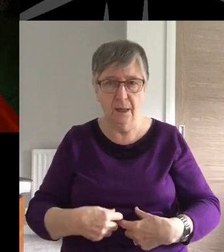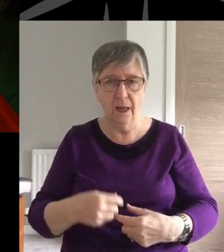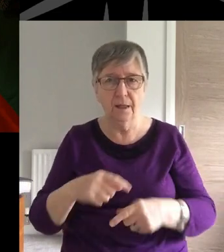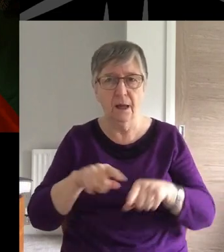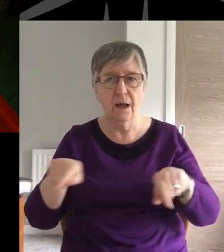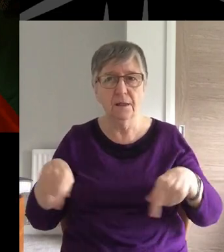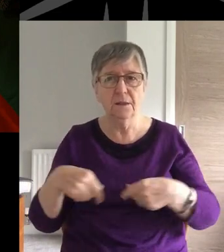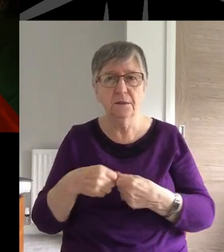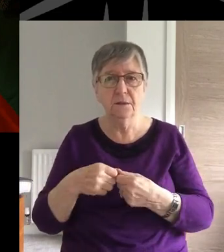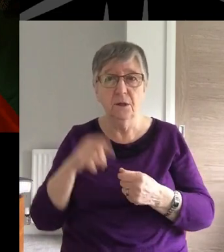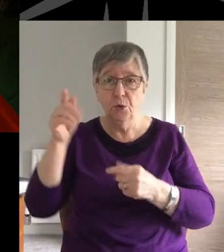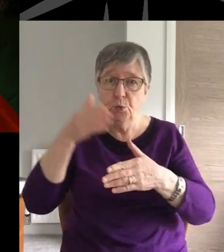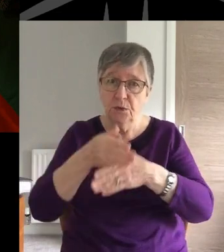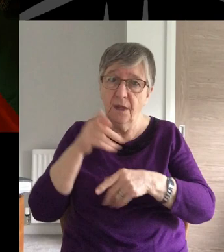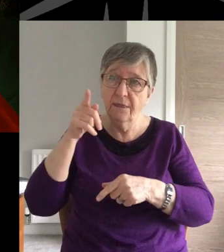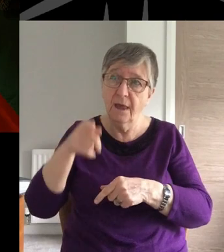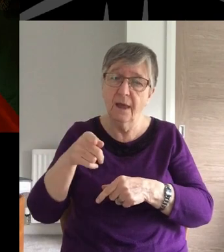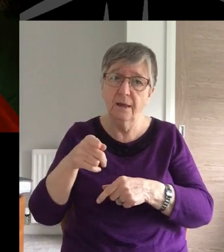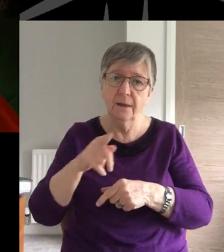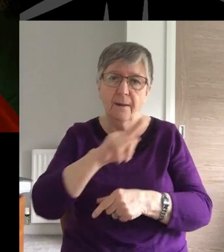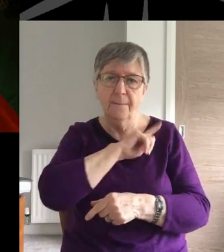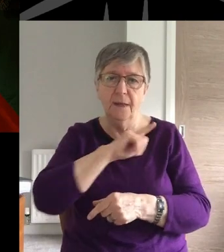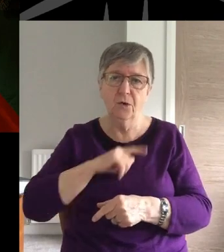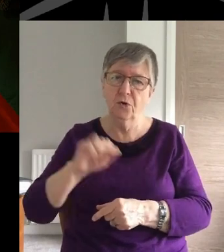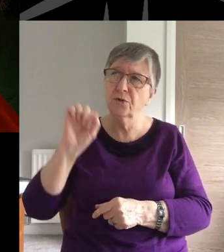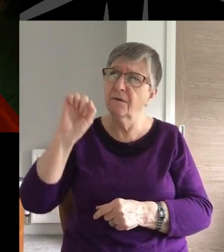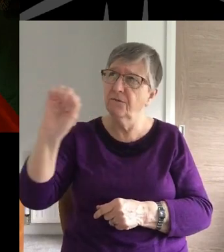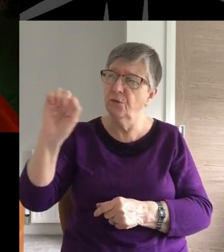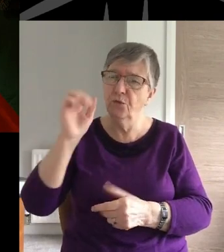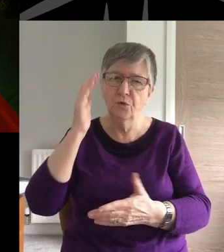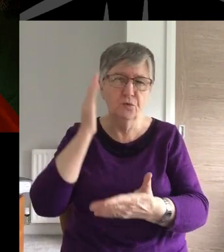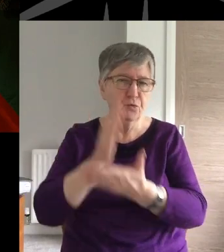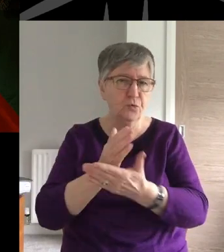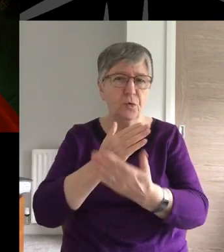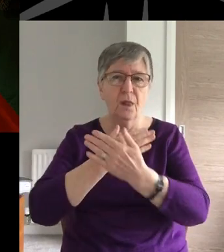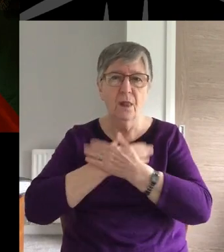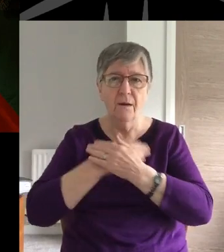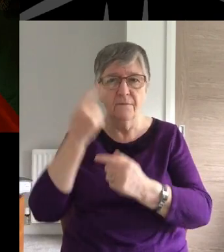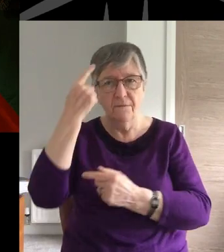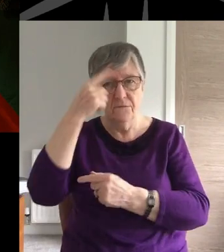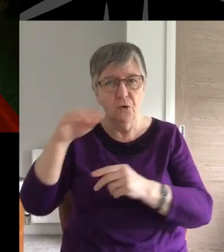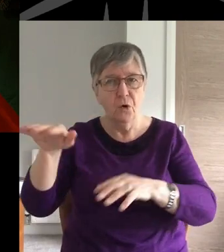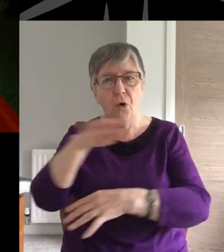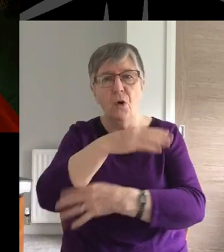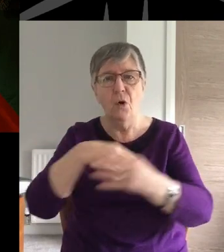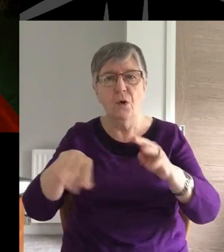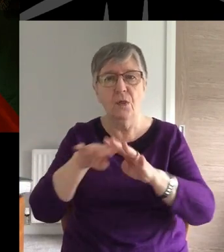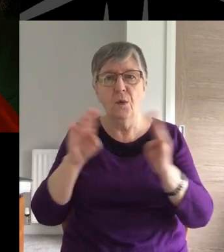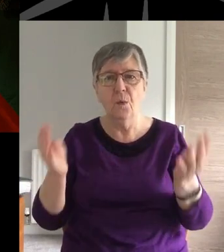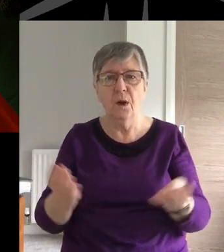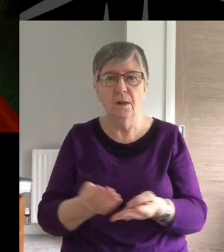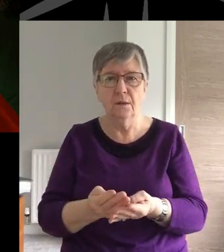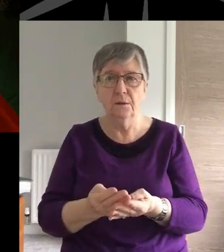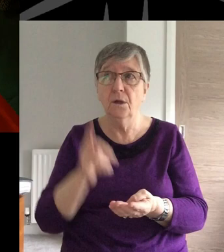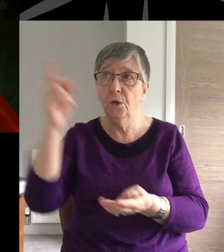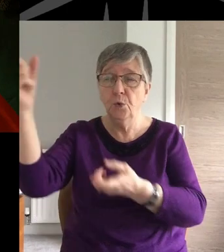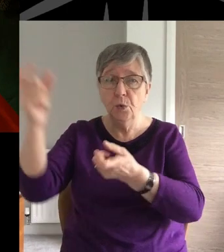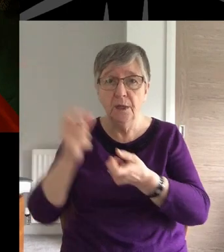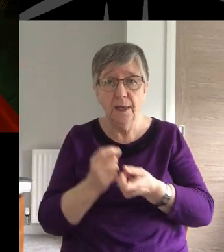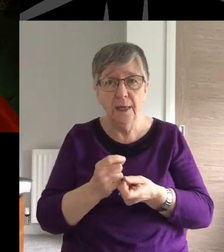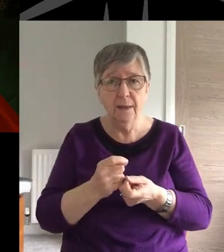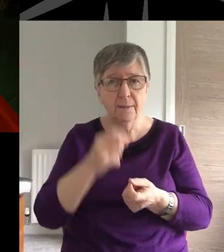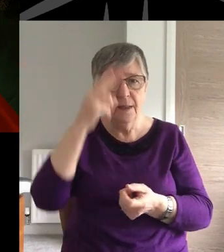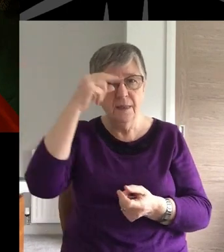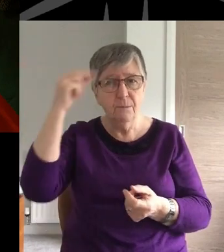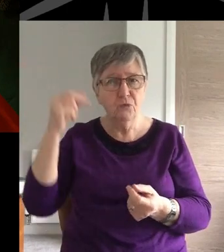And we know you did that because of your love, your true love for the whole world. You came as the Prince of Peace and